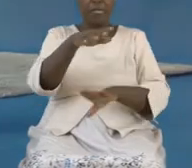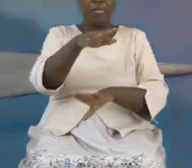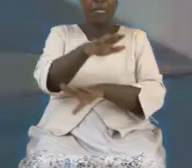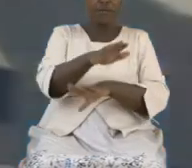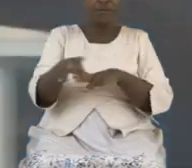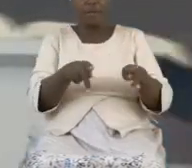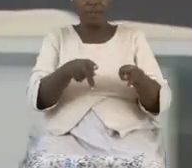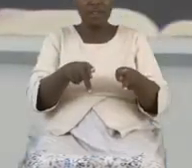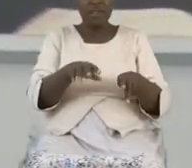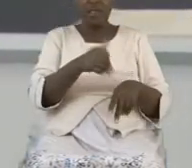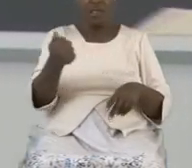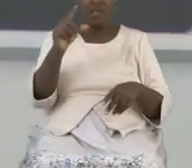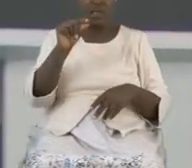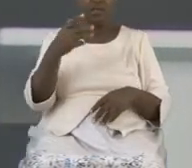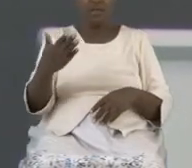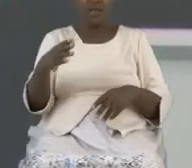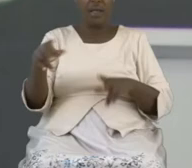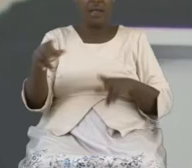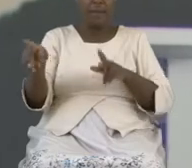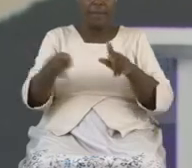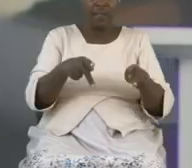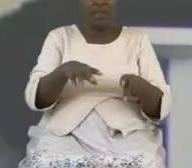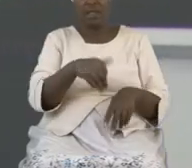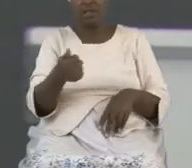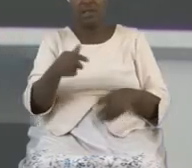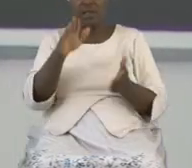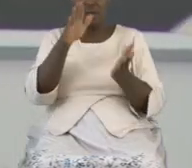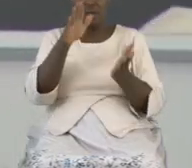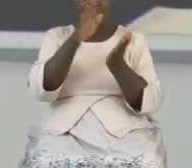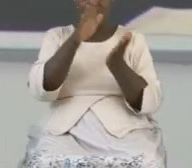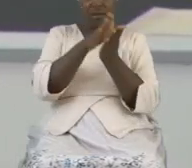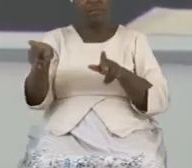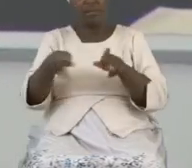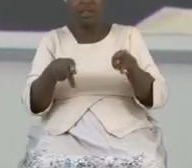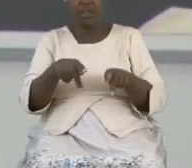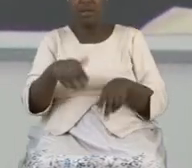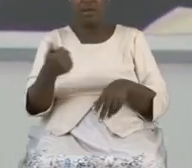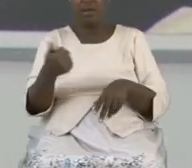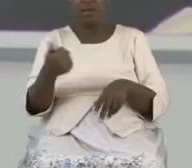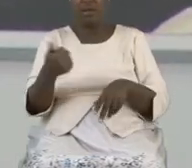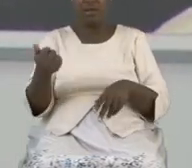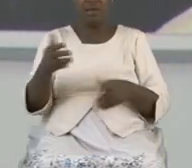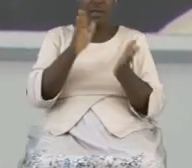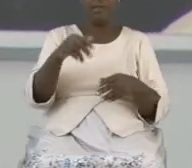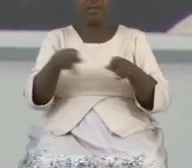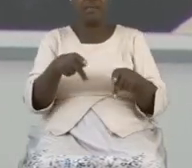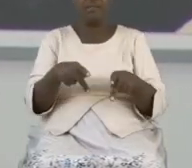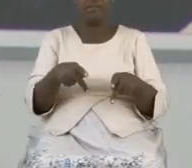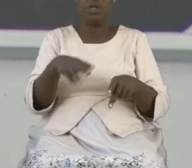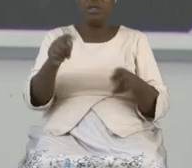thing party, another little thing party, another little thing party, the world